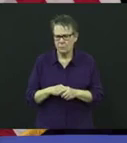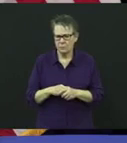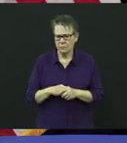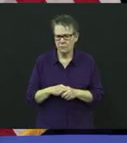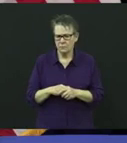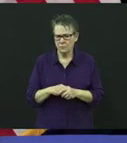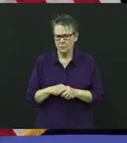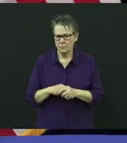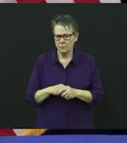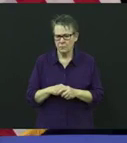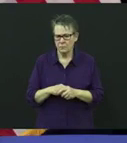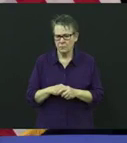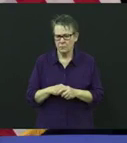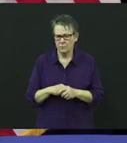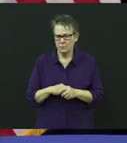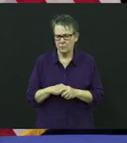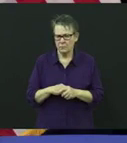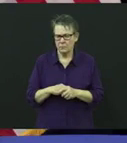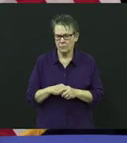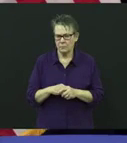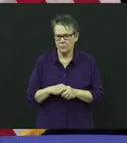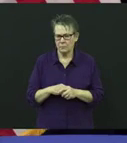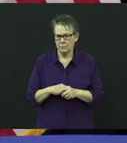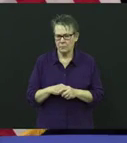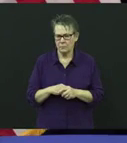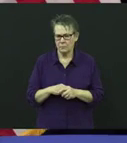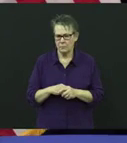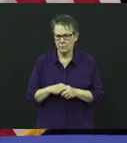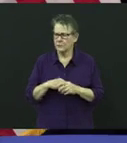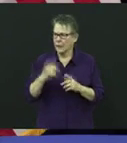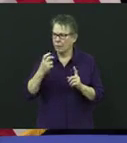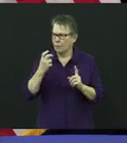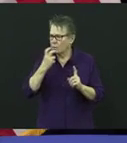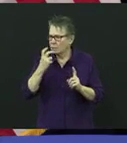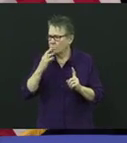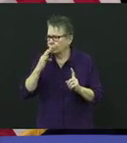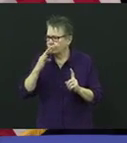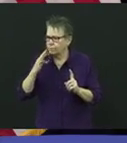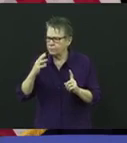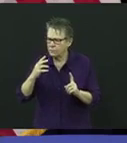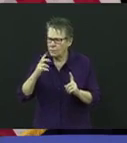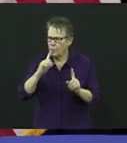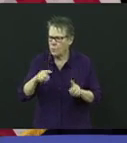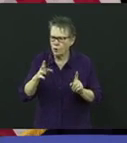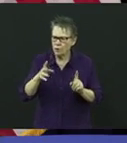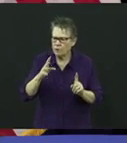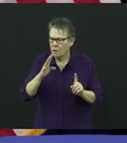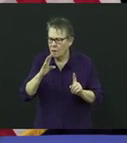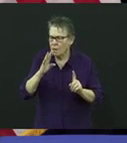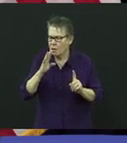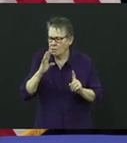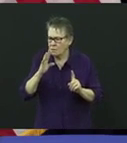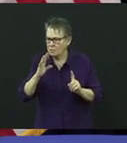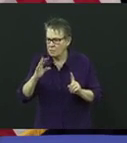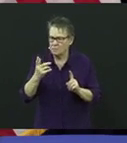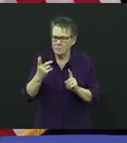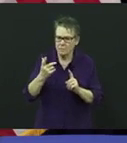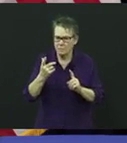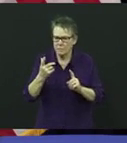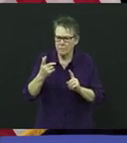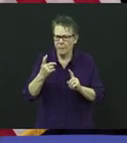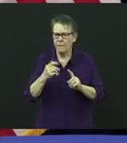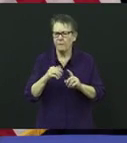of the fact that we're trying not to tilt the machine so much that it falls off the tracks. And in particular, when you've